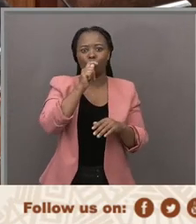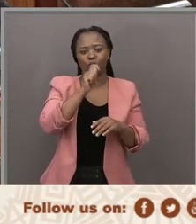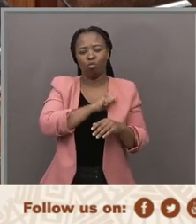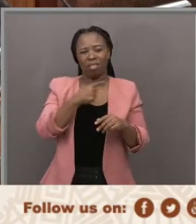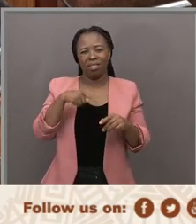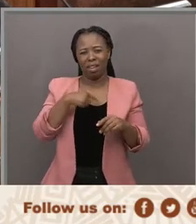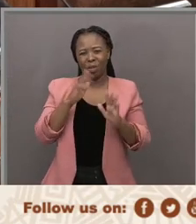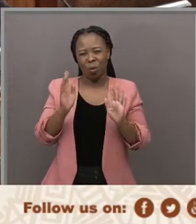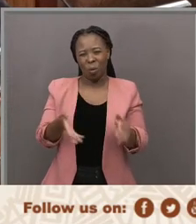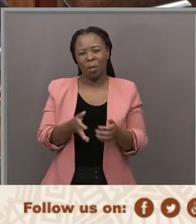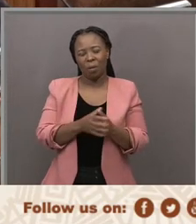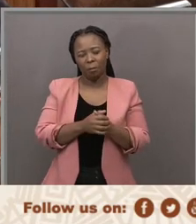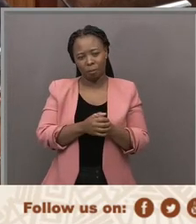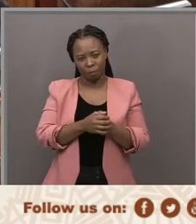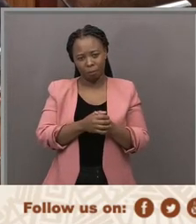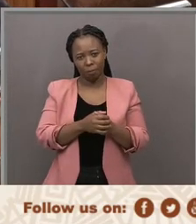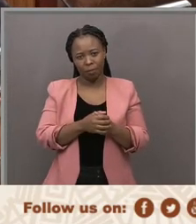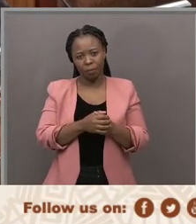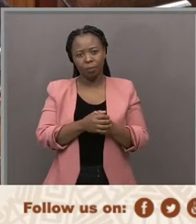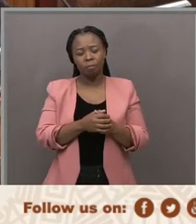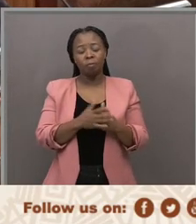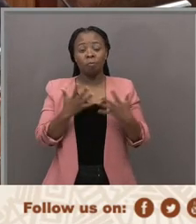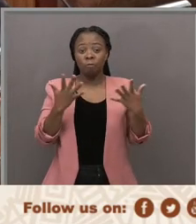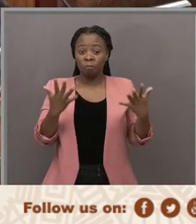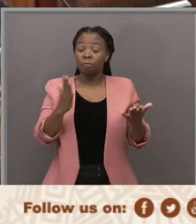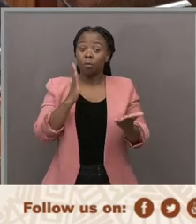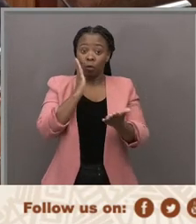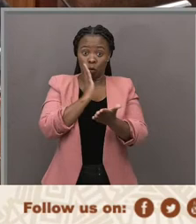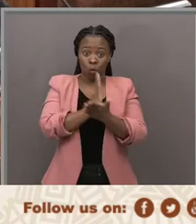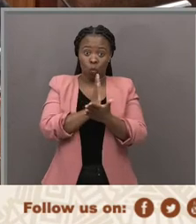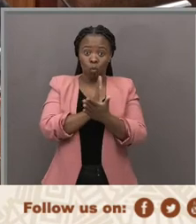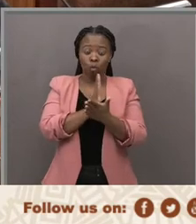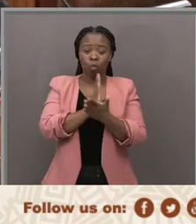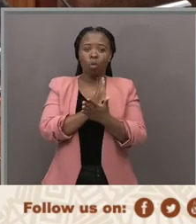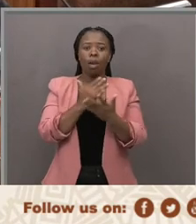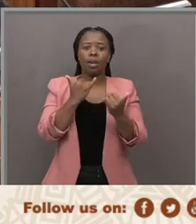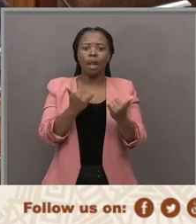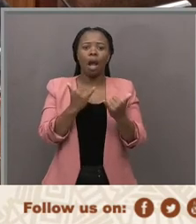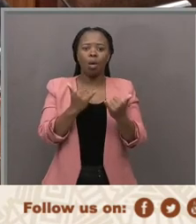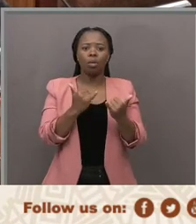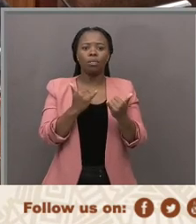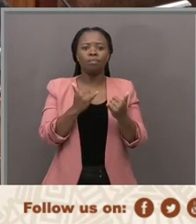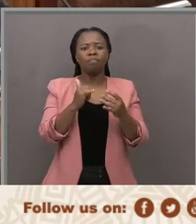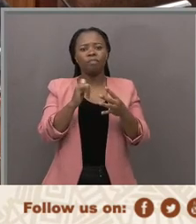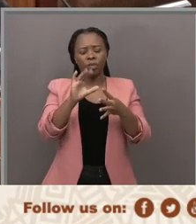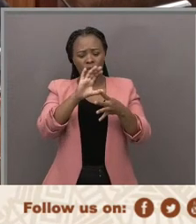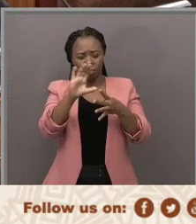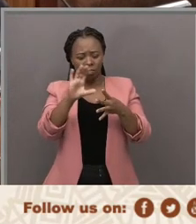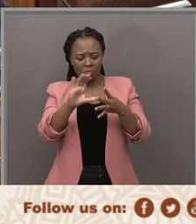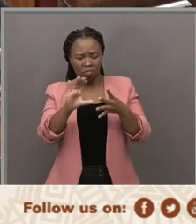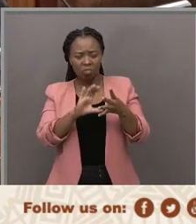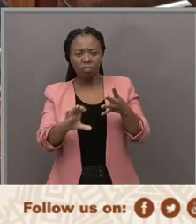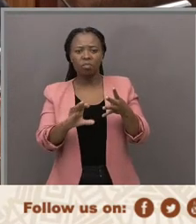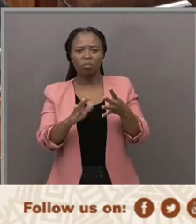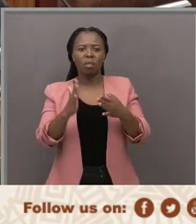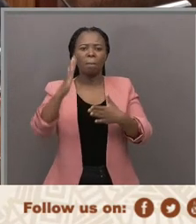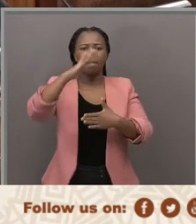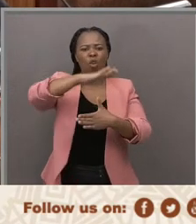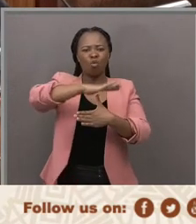We are definitely unfazed as we deal with the four priorities I have outlined. We are